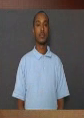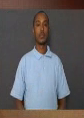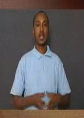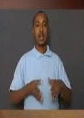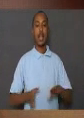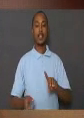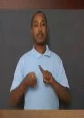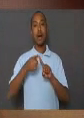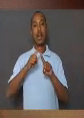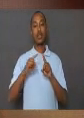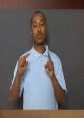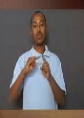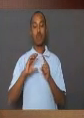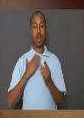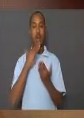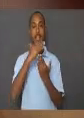Let's get back to our lesson.